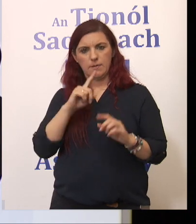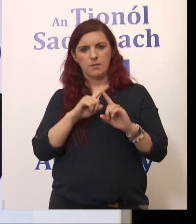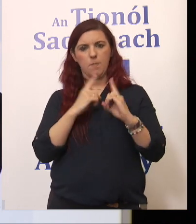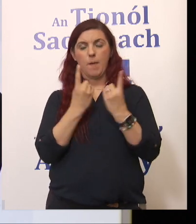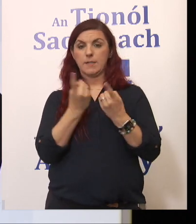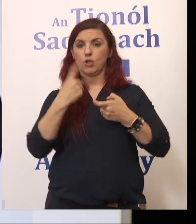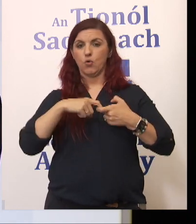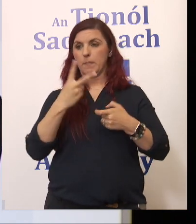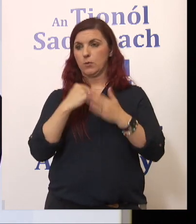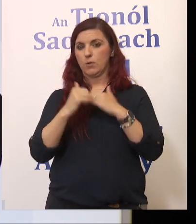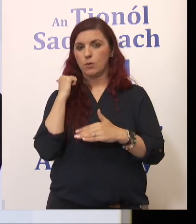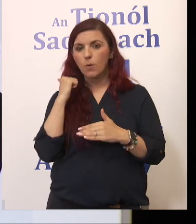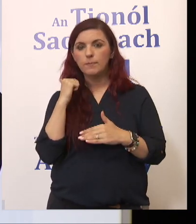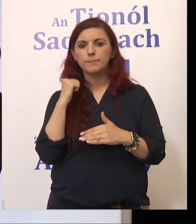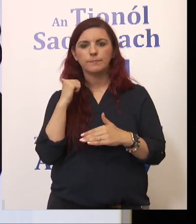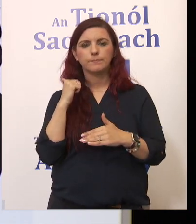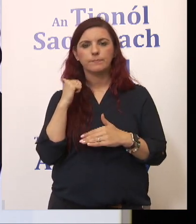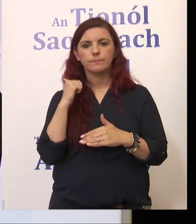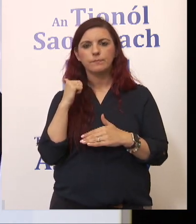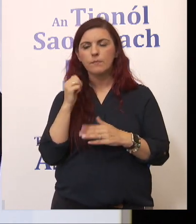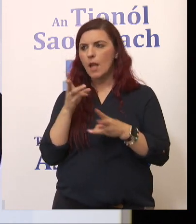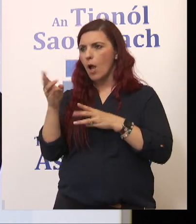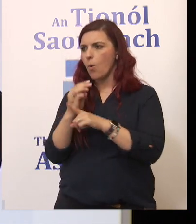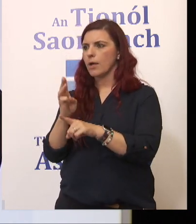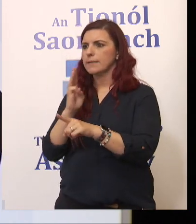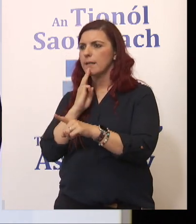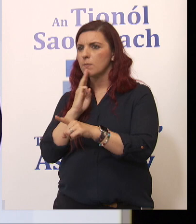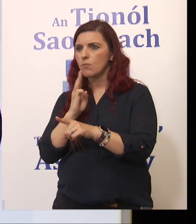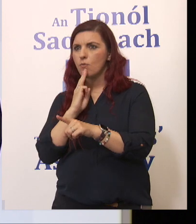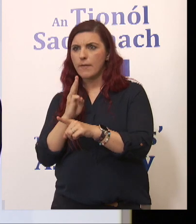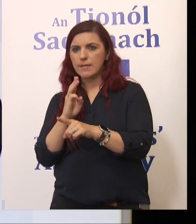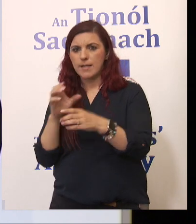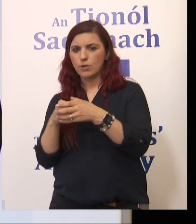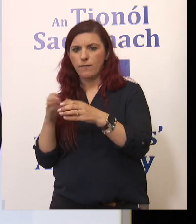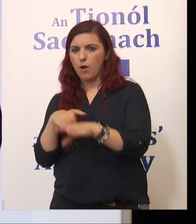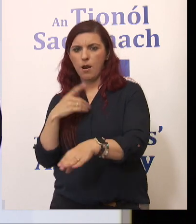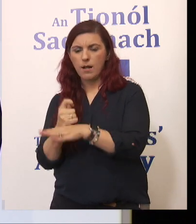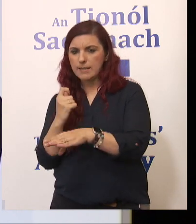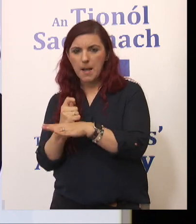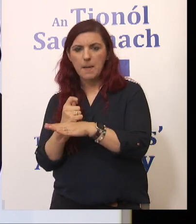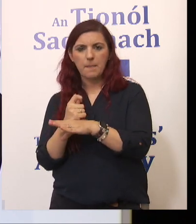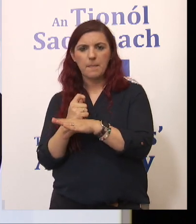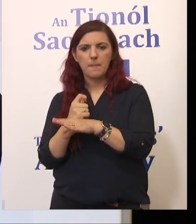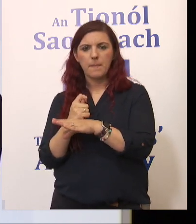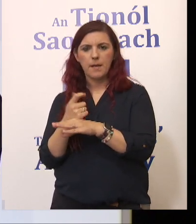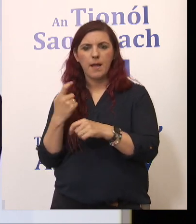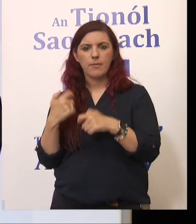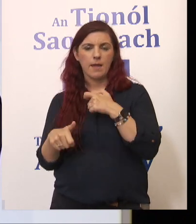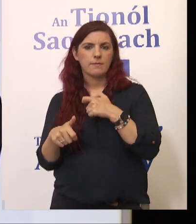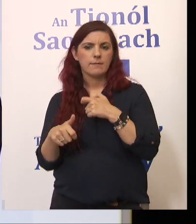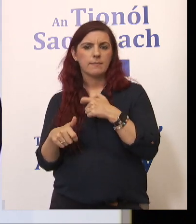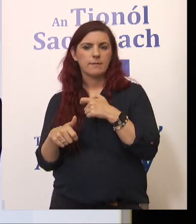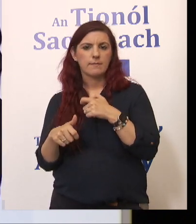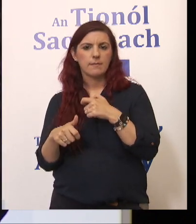ago. I'm not a career civil servant. I spent a lot of time in the private sector. I was a management consultant for a long time with PwC, and then the rest of the